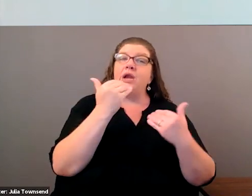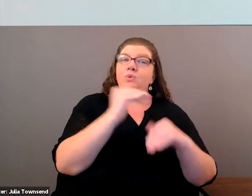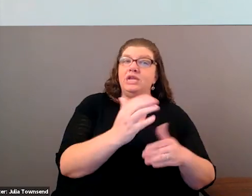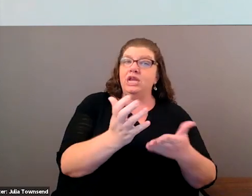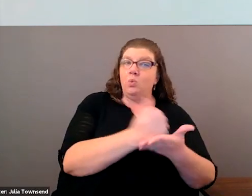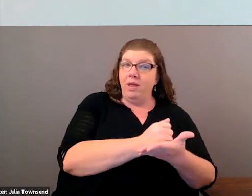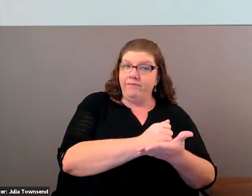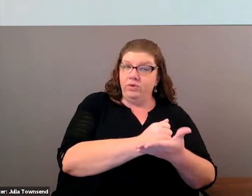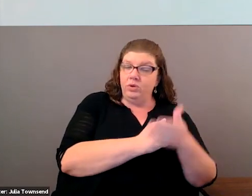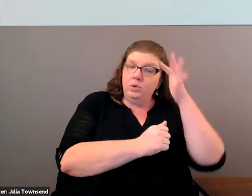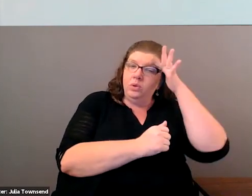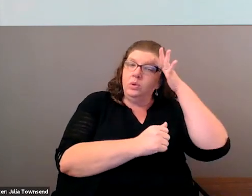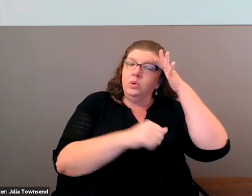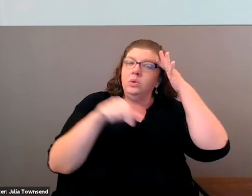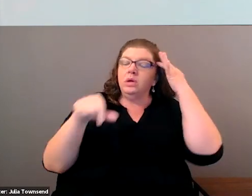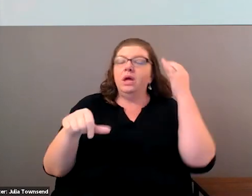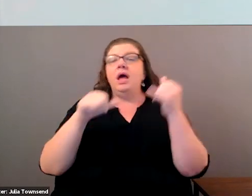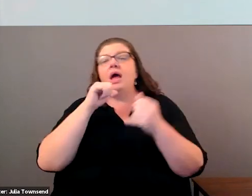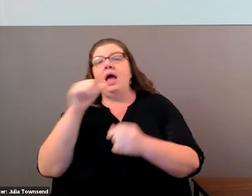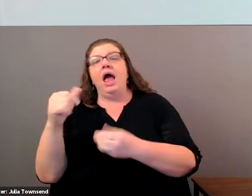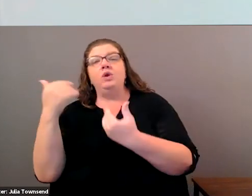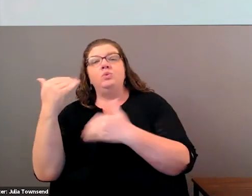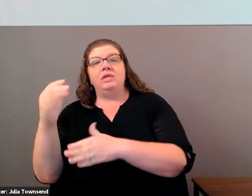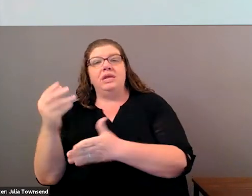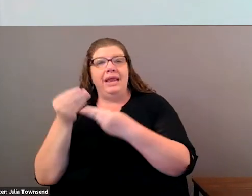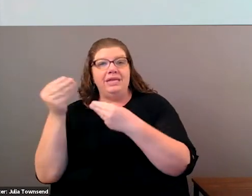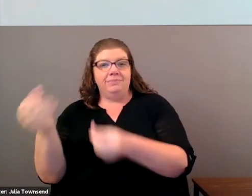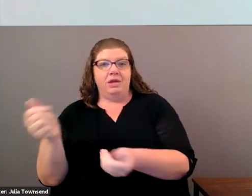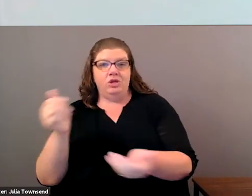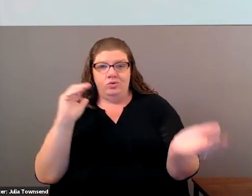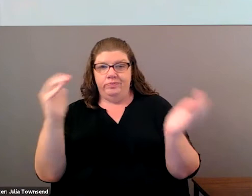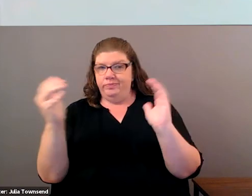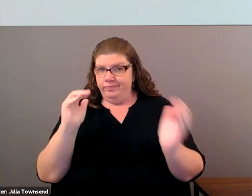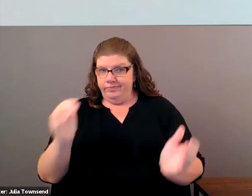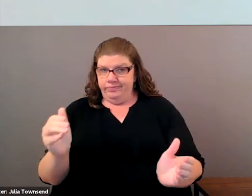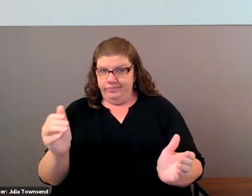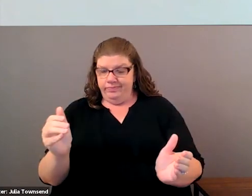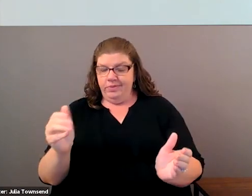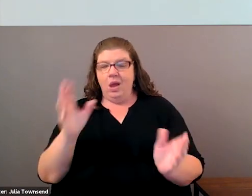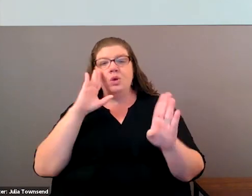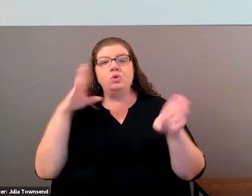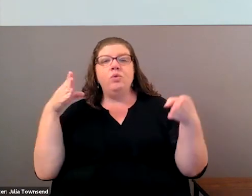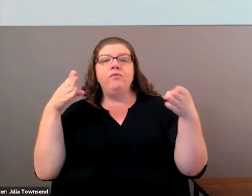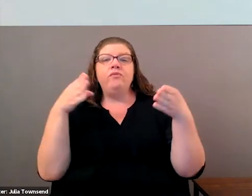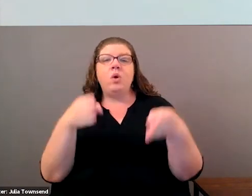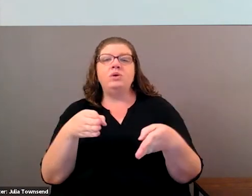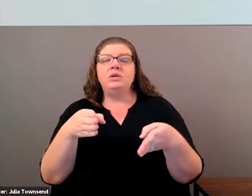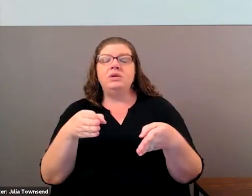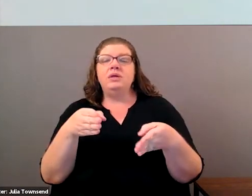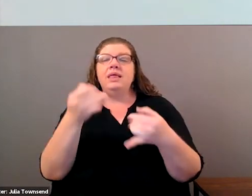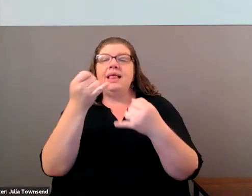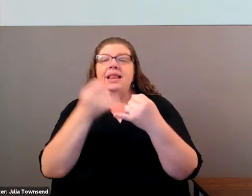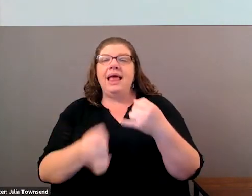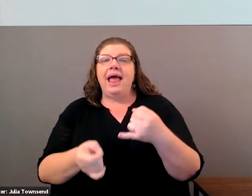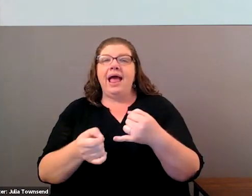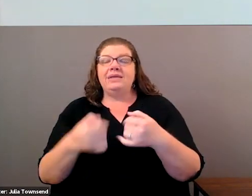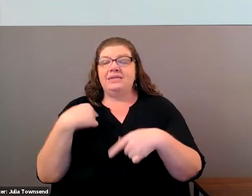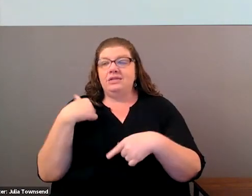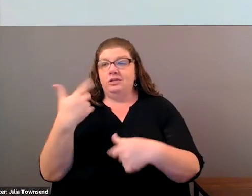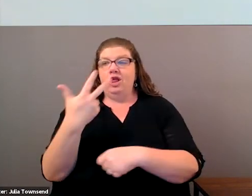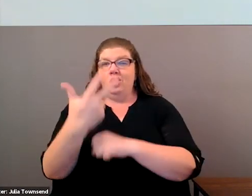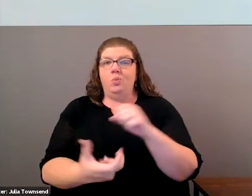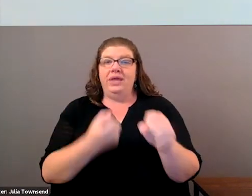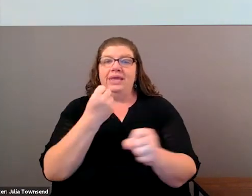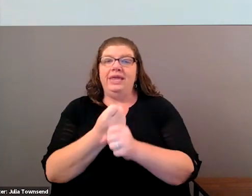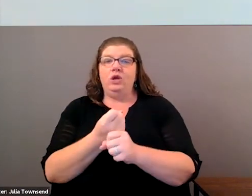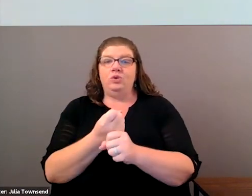the total unrestricted expenditures. I want us to focus on the last 3 years in this